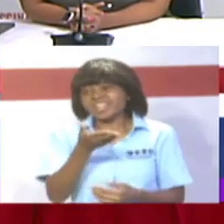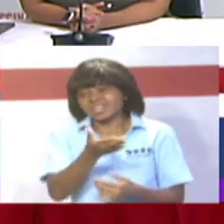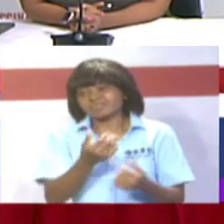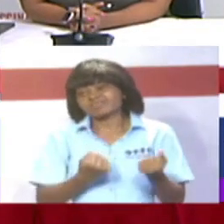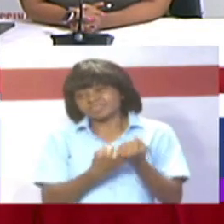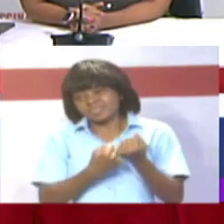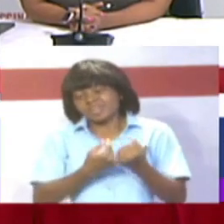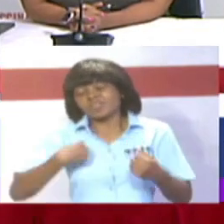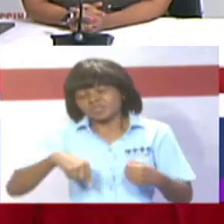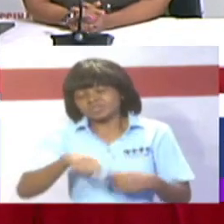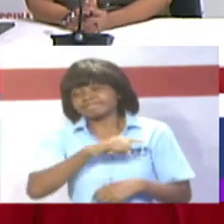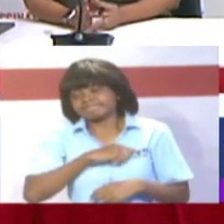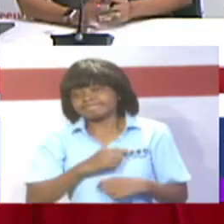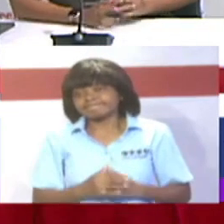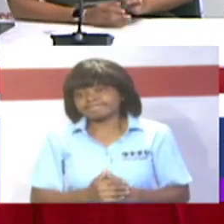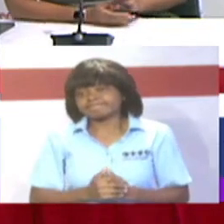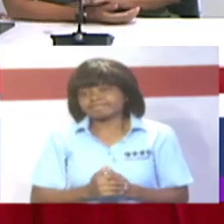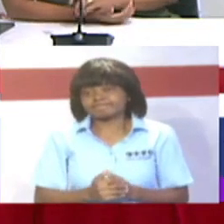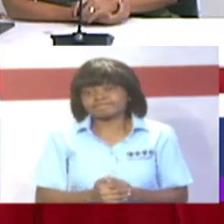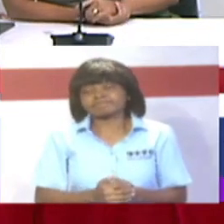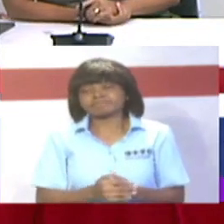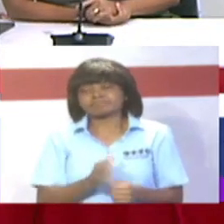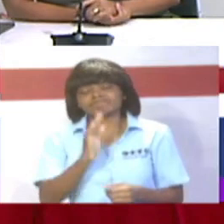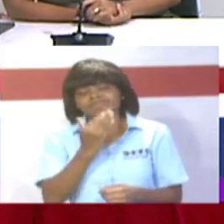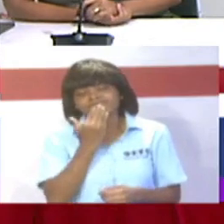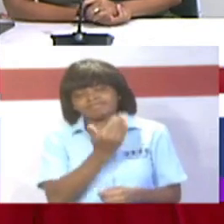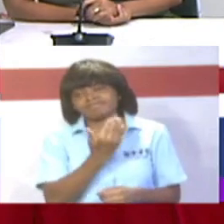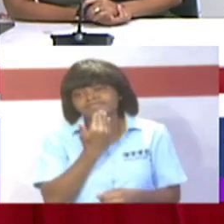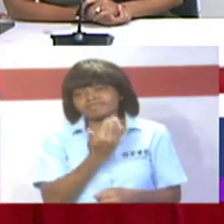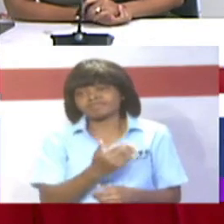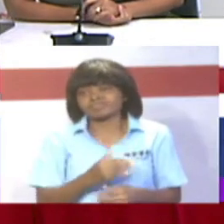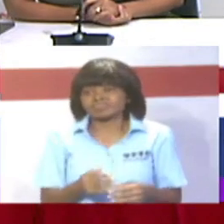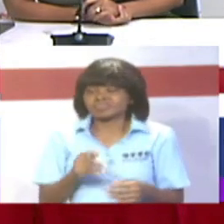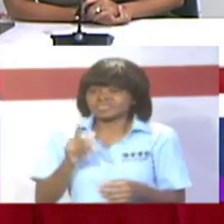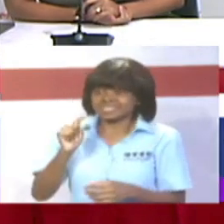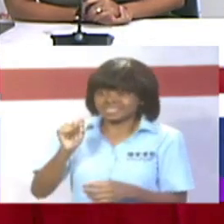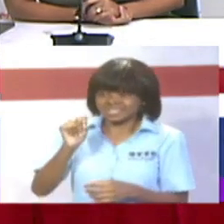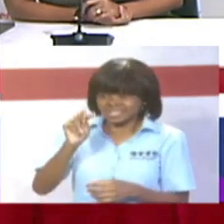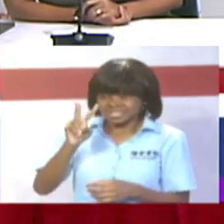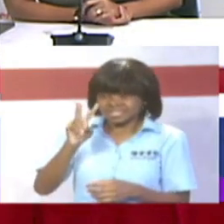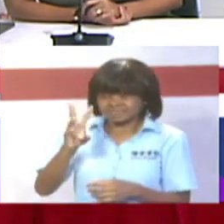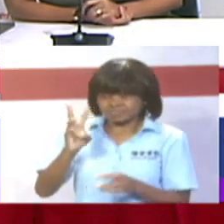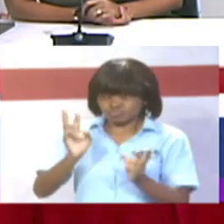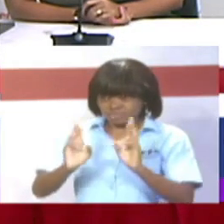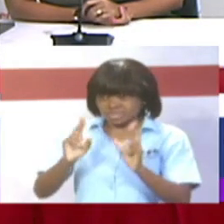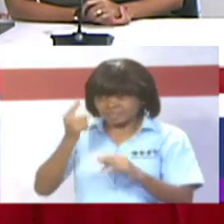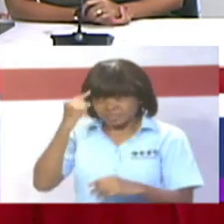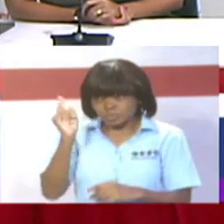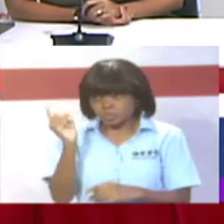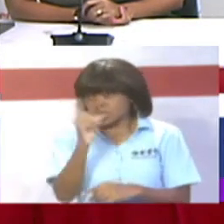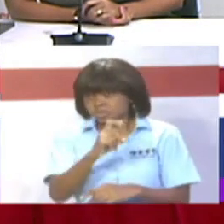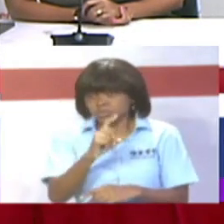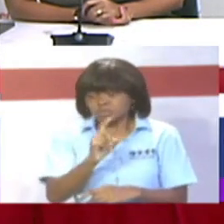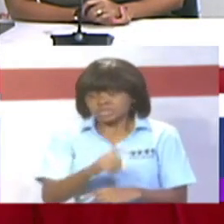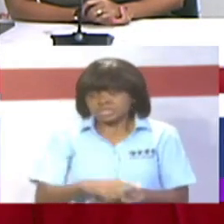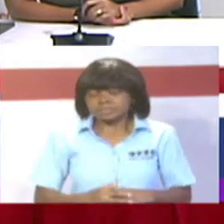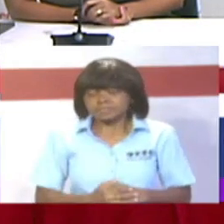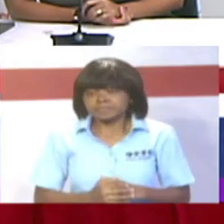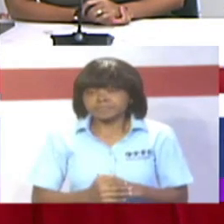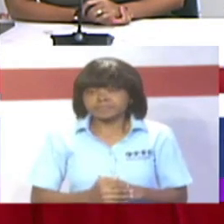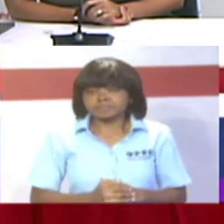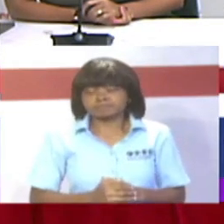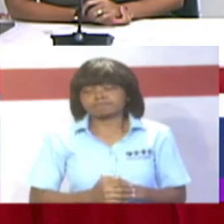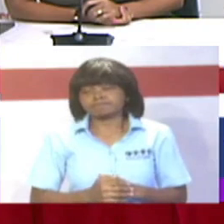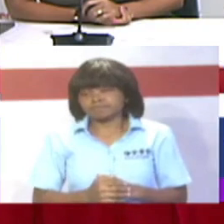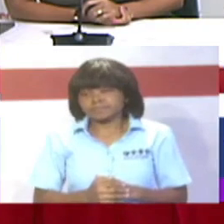Thank you very much, Ms. Bethel. TV6, we're ready for your follow-up question. Yeah, Dr. Hines, I know you said